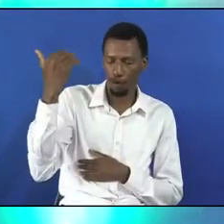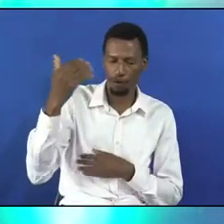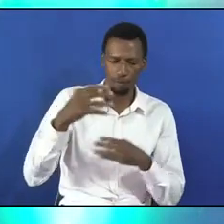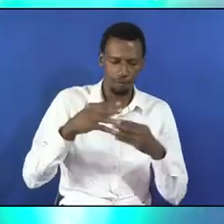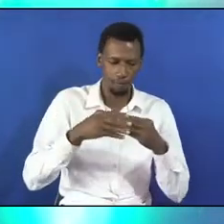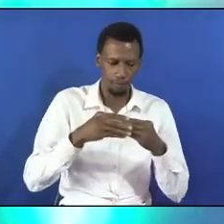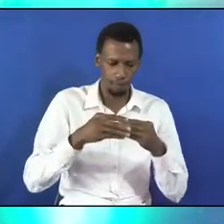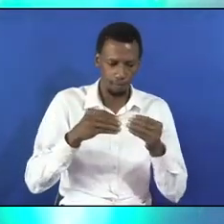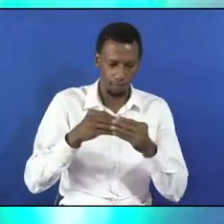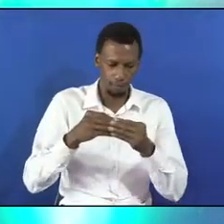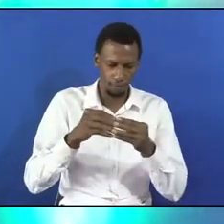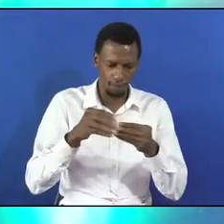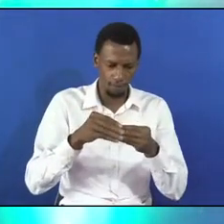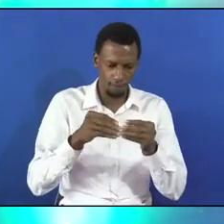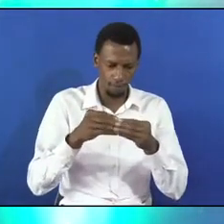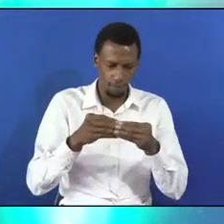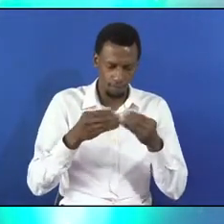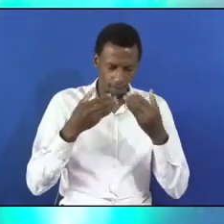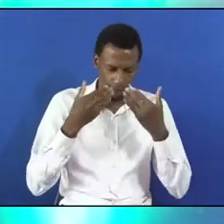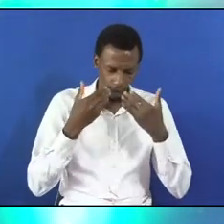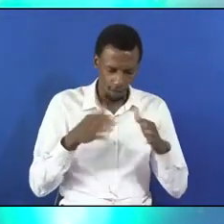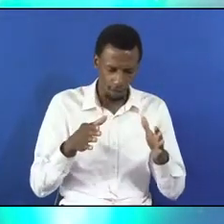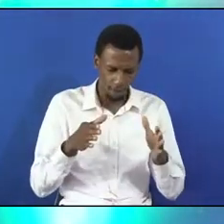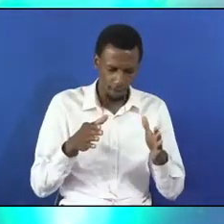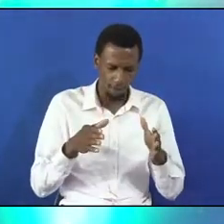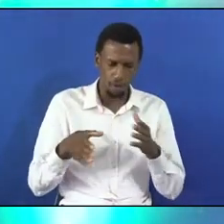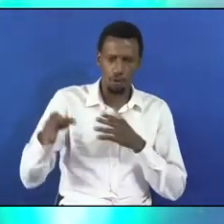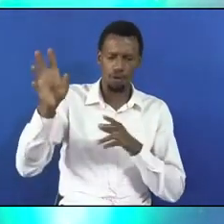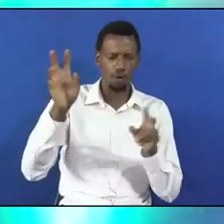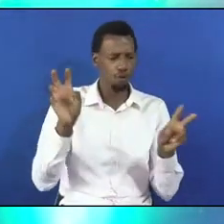he looked at what he had created.